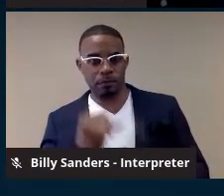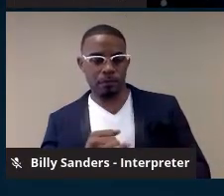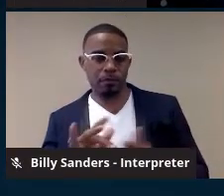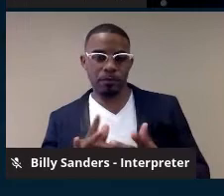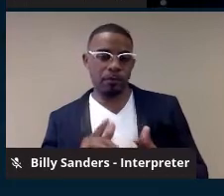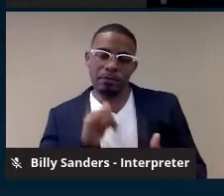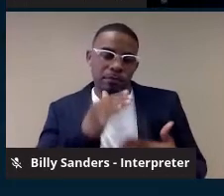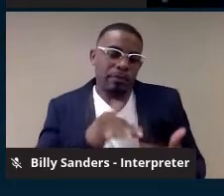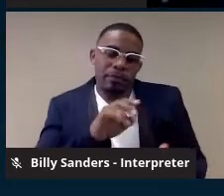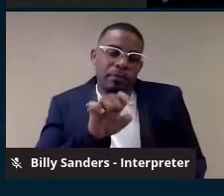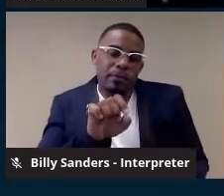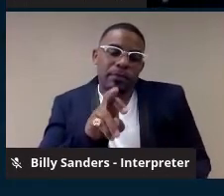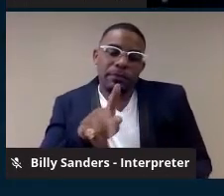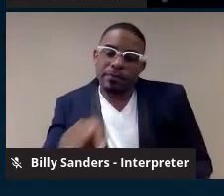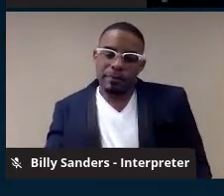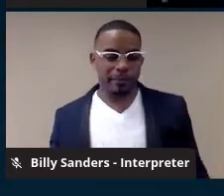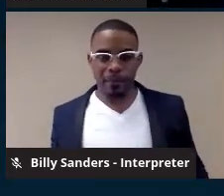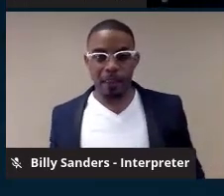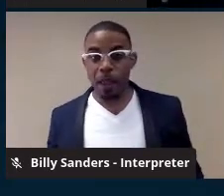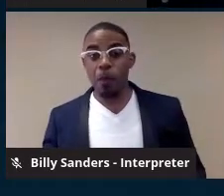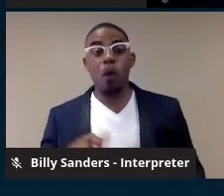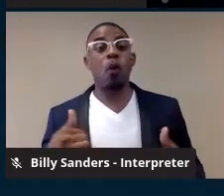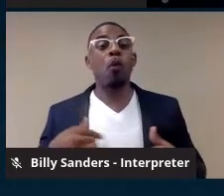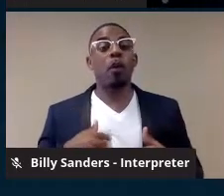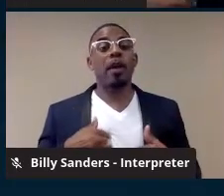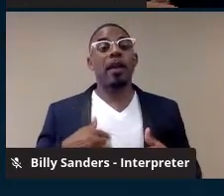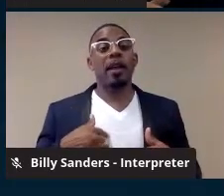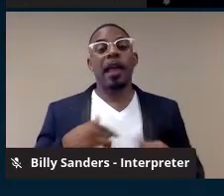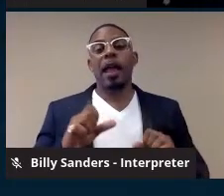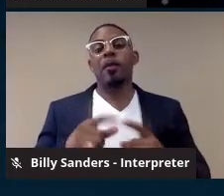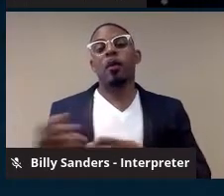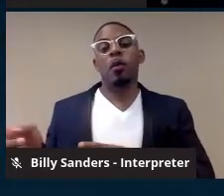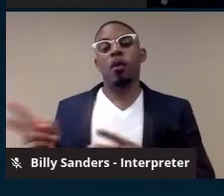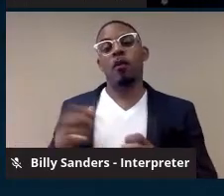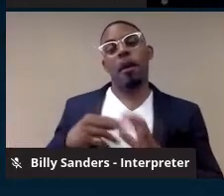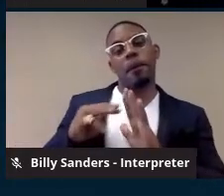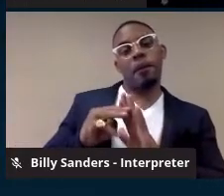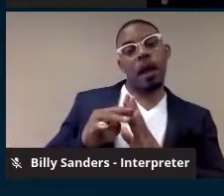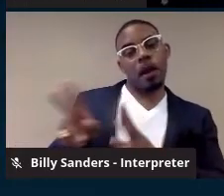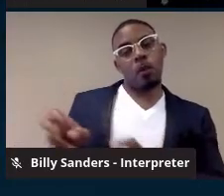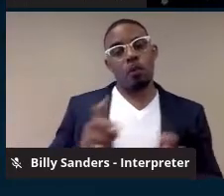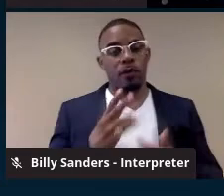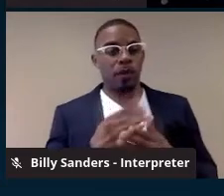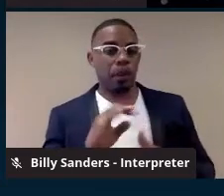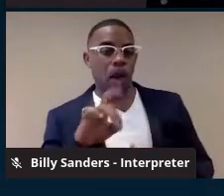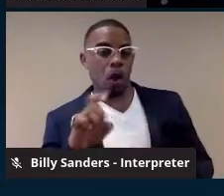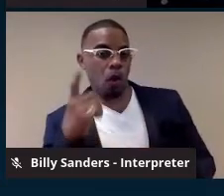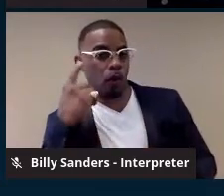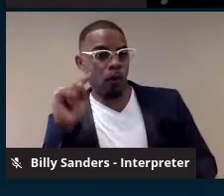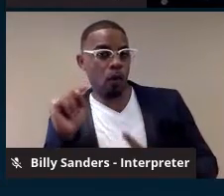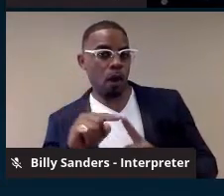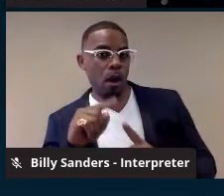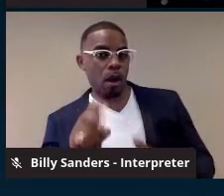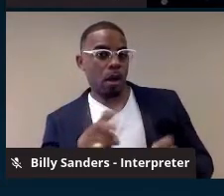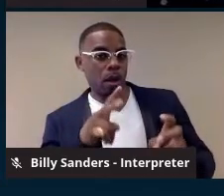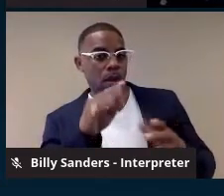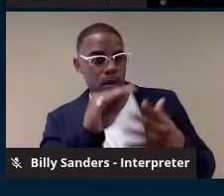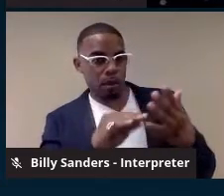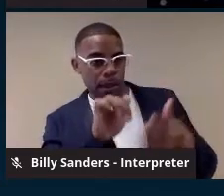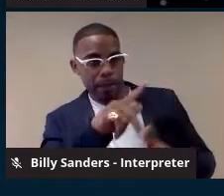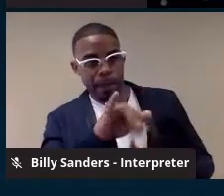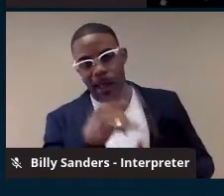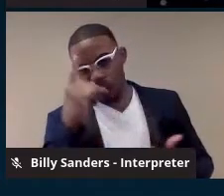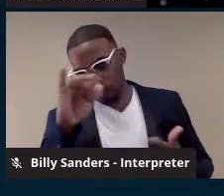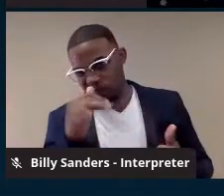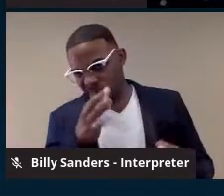even .NET Core, but I was able to bring over my models and bring over some of my code for calling the API. So I thought